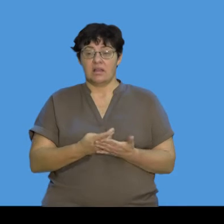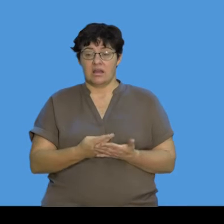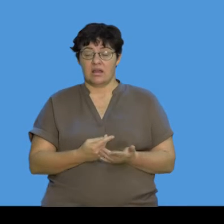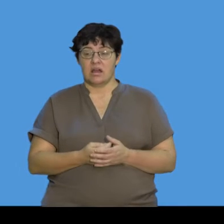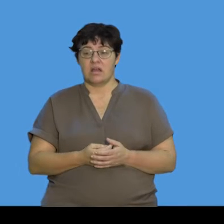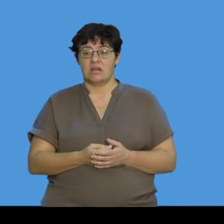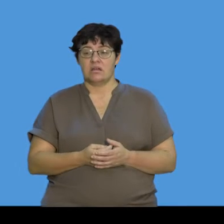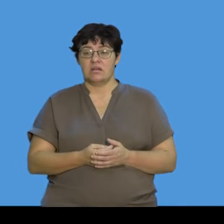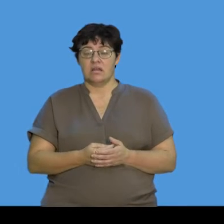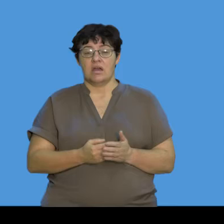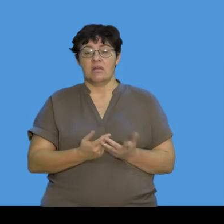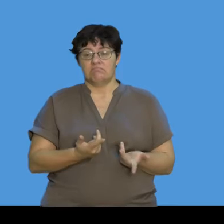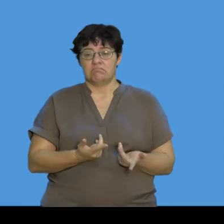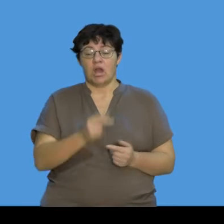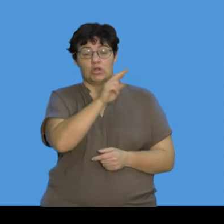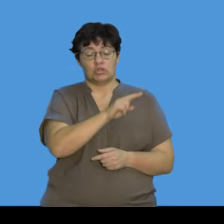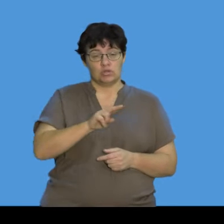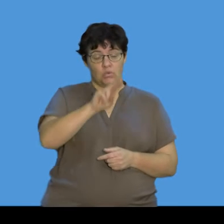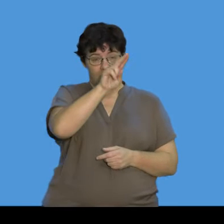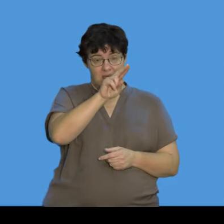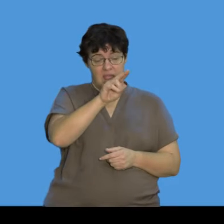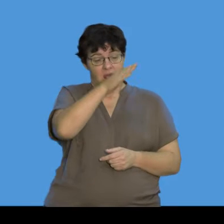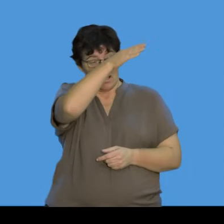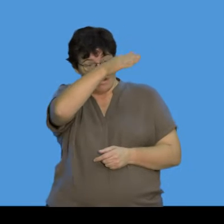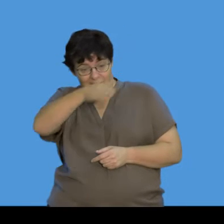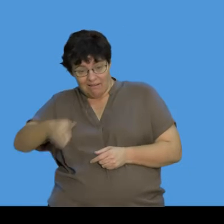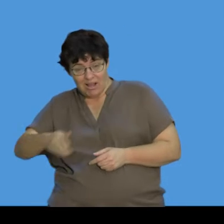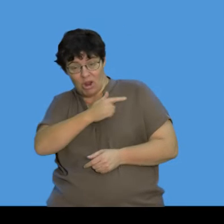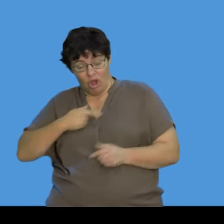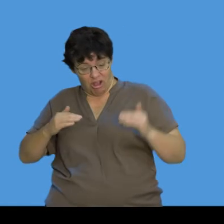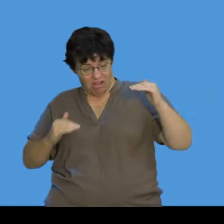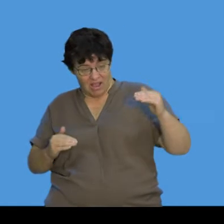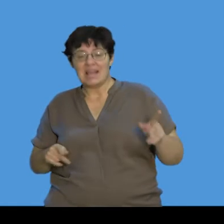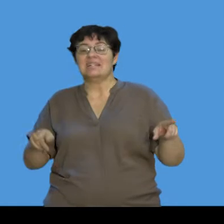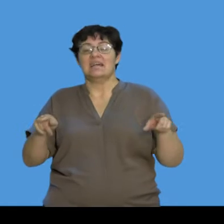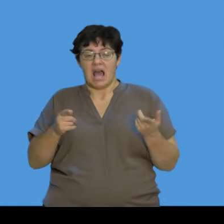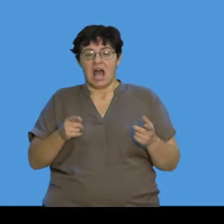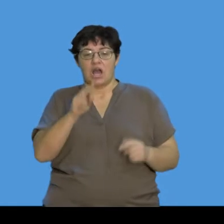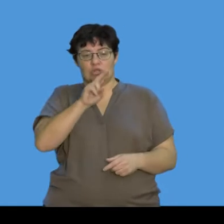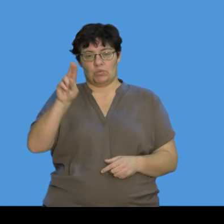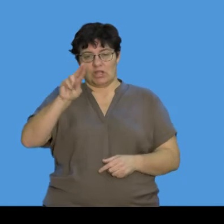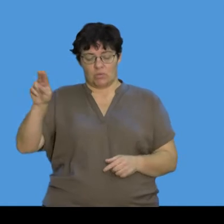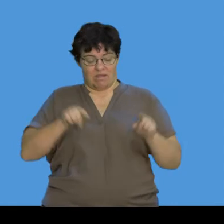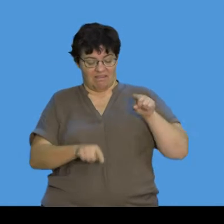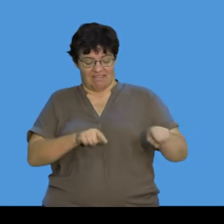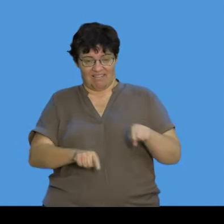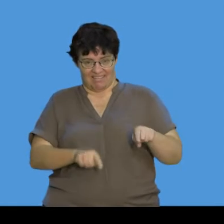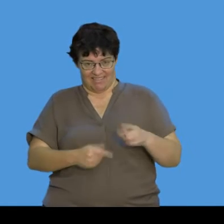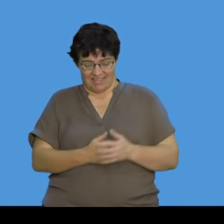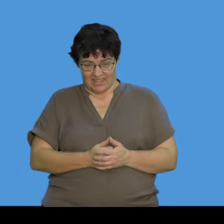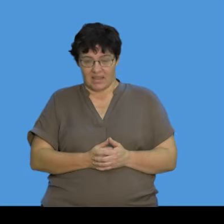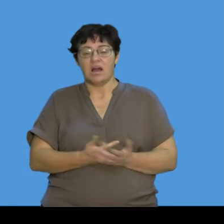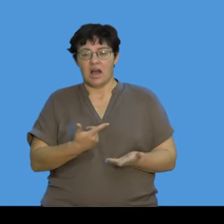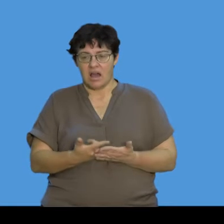normally equal to the sum of the squares of the other 2 sides. And your reason is normally just